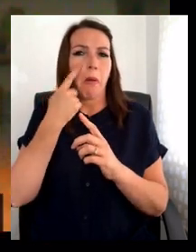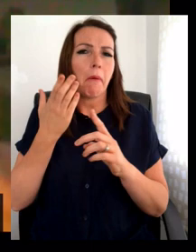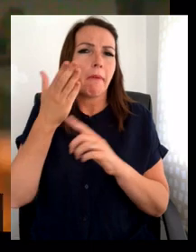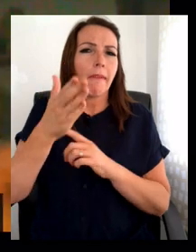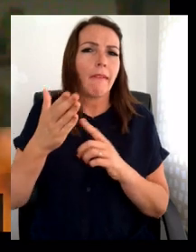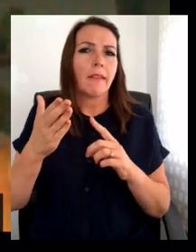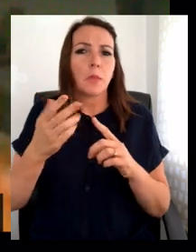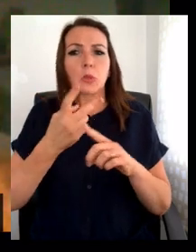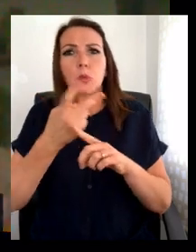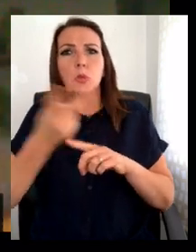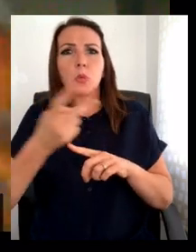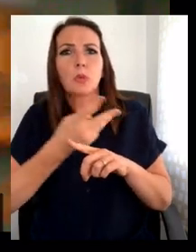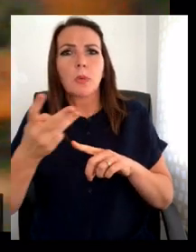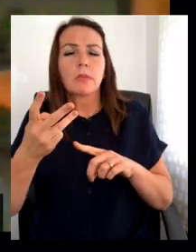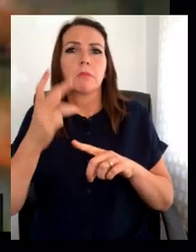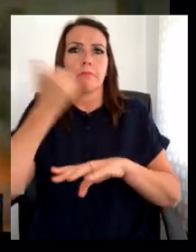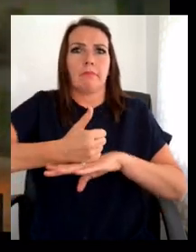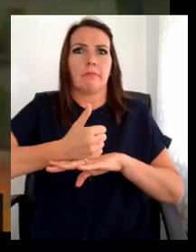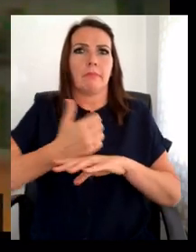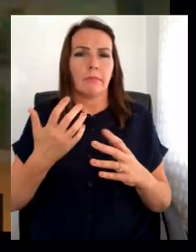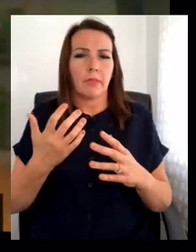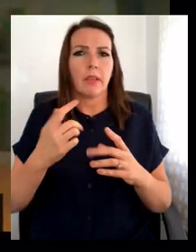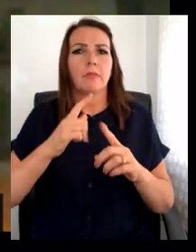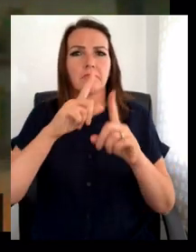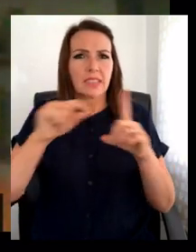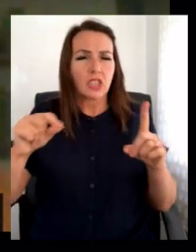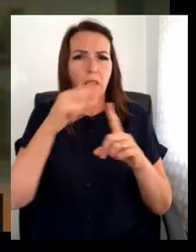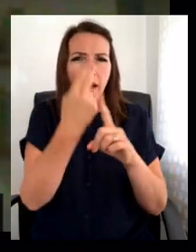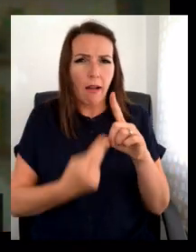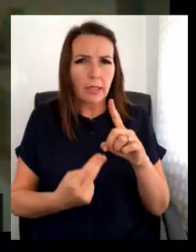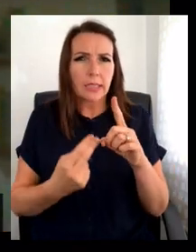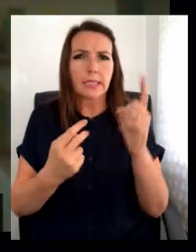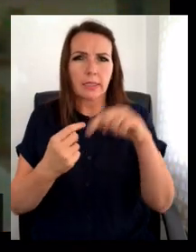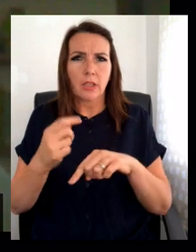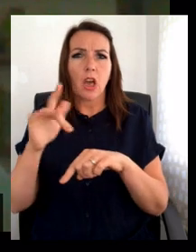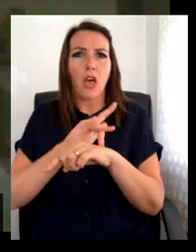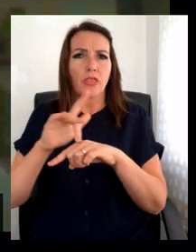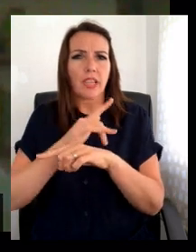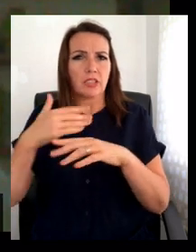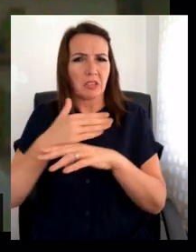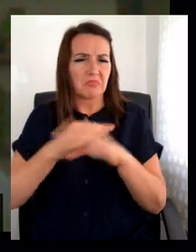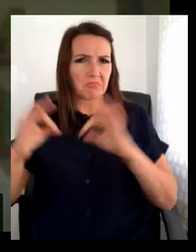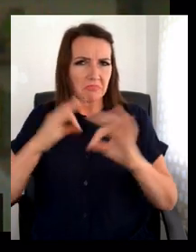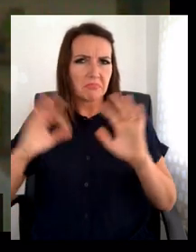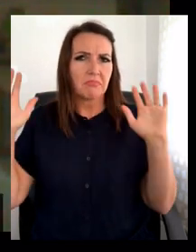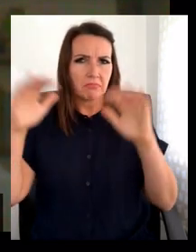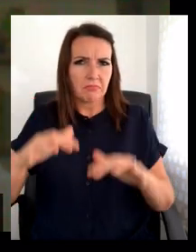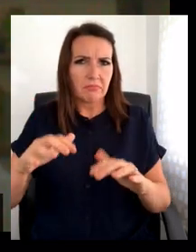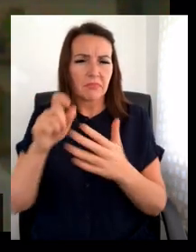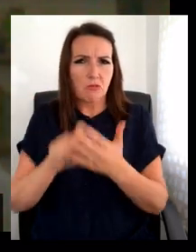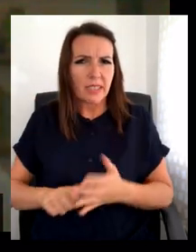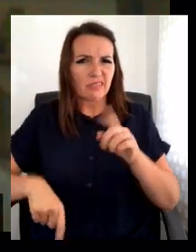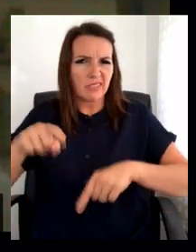weeks. They brought together digital artists and theatre practitioners, scenographers, writers, directors,